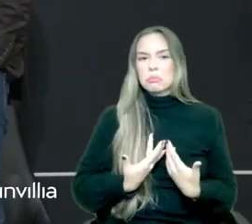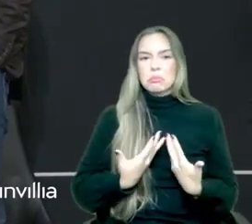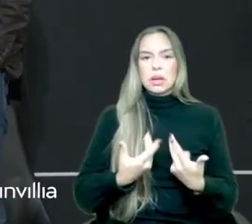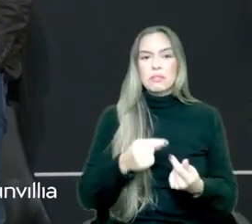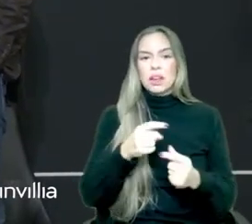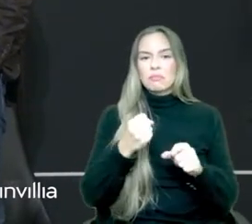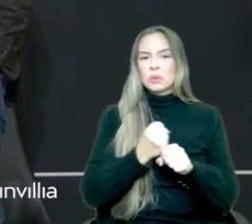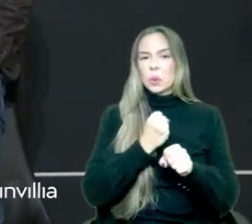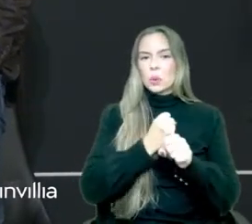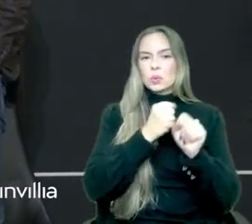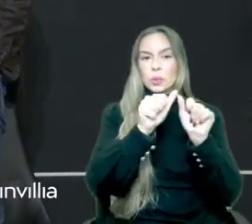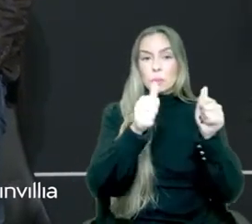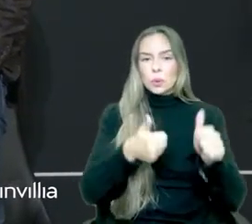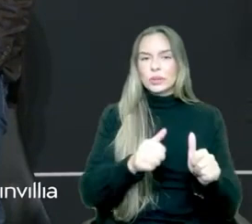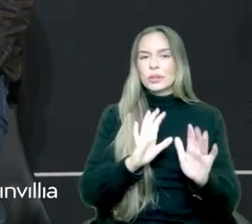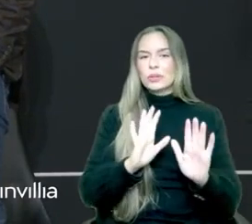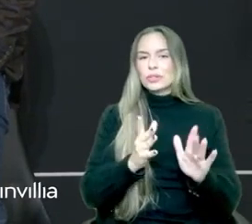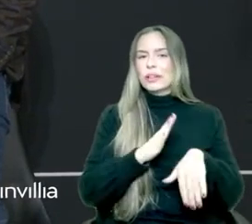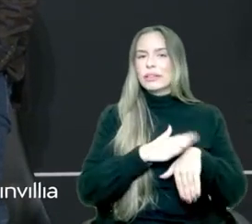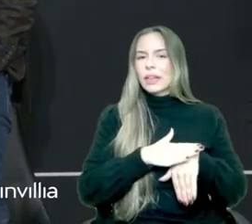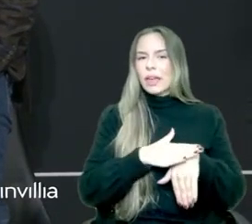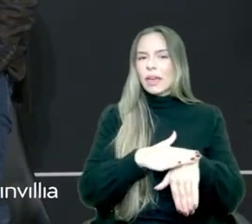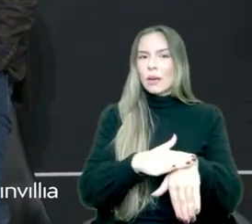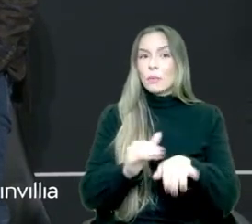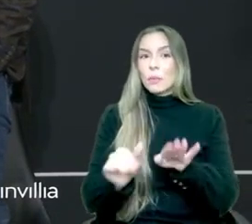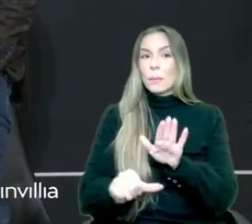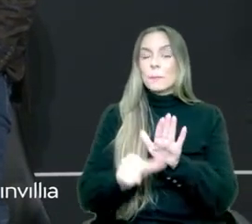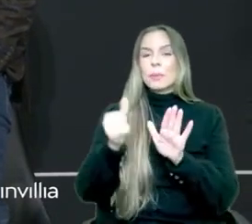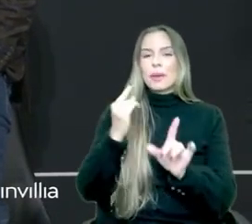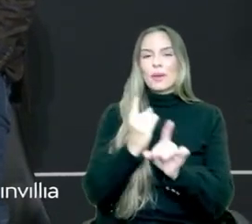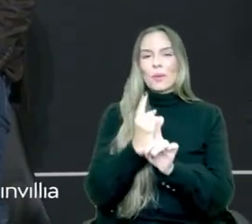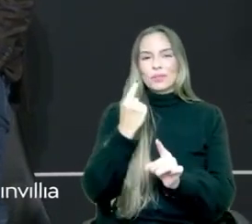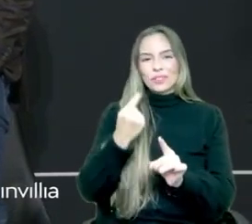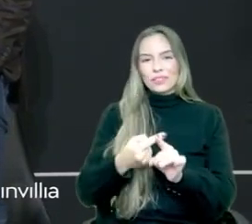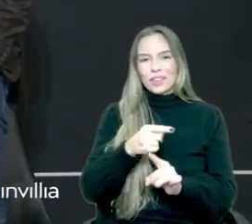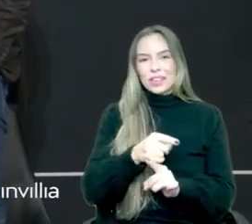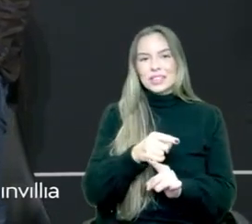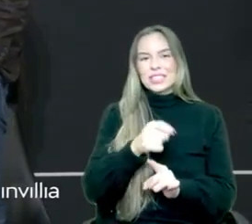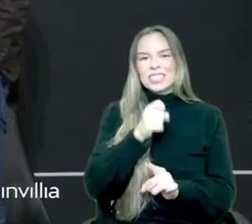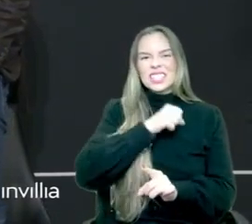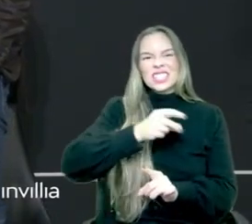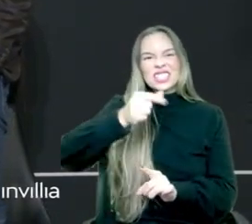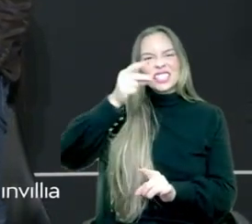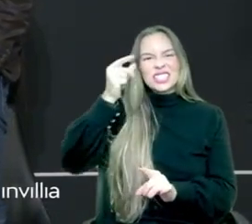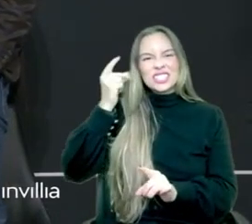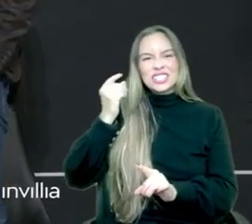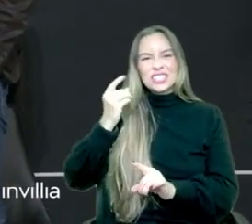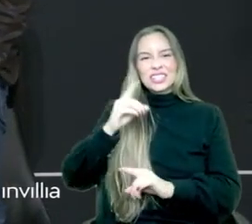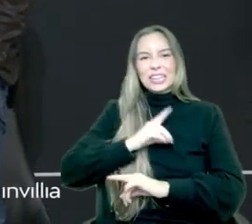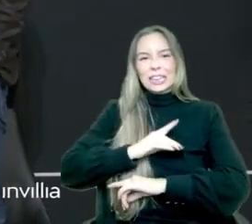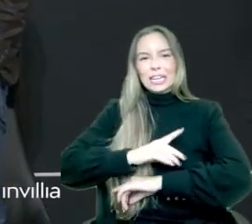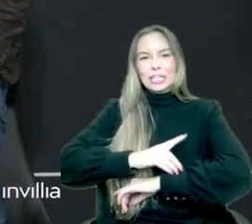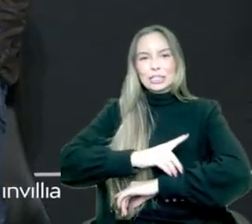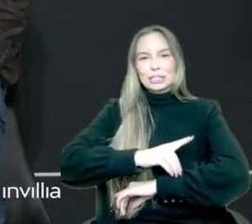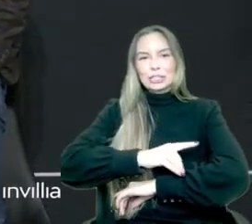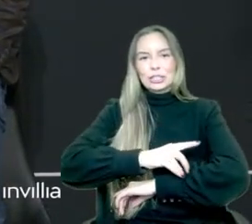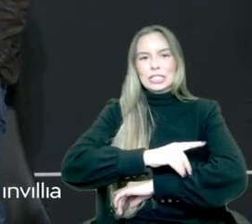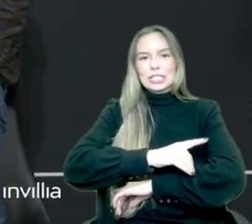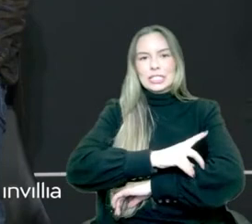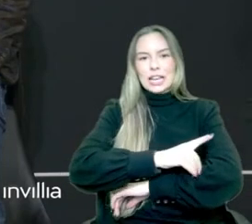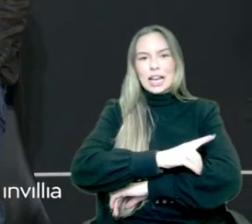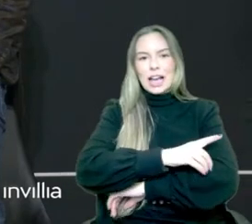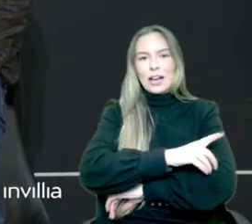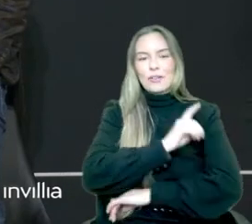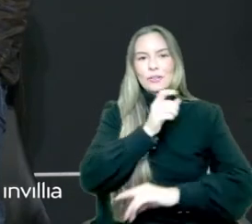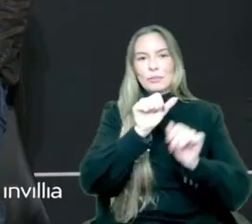while. My first encounter was with your Jurassic model. And at the time, it was, you know,